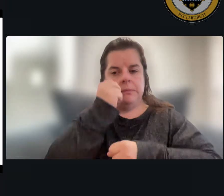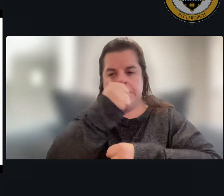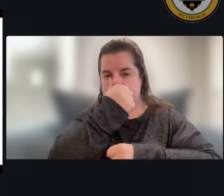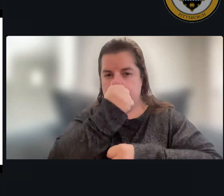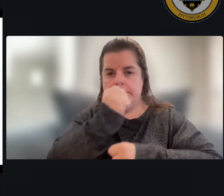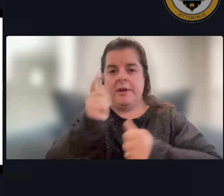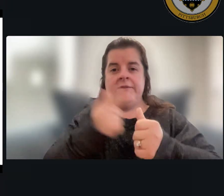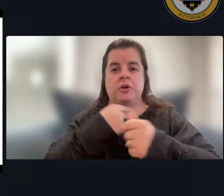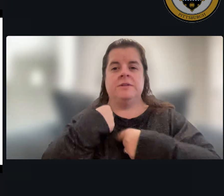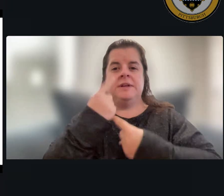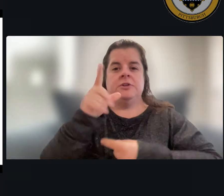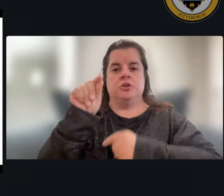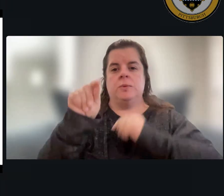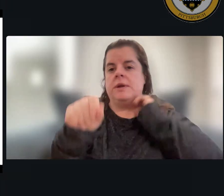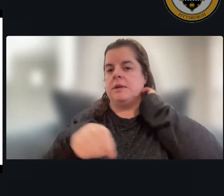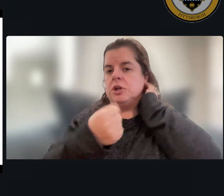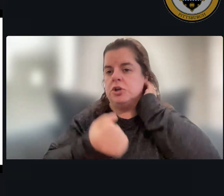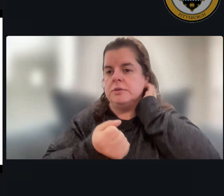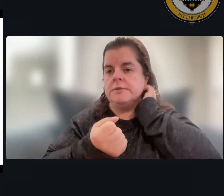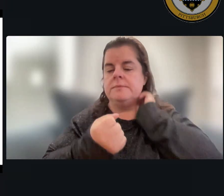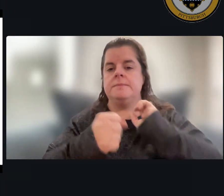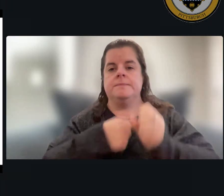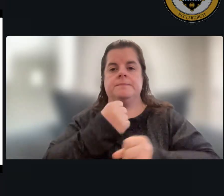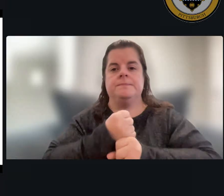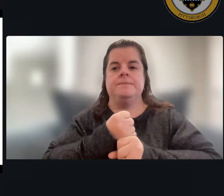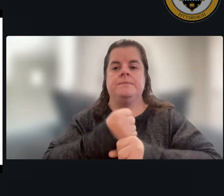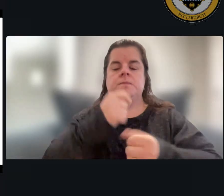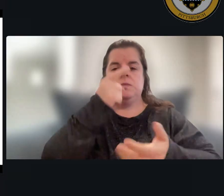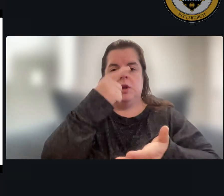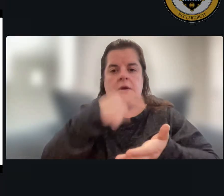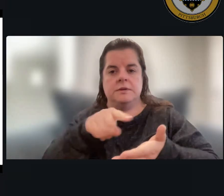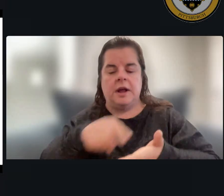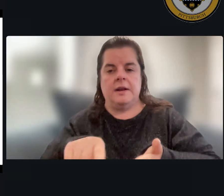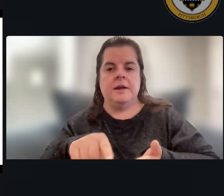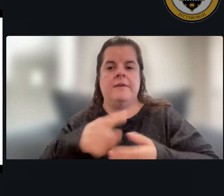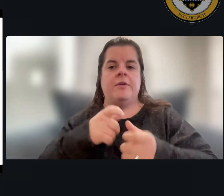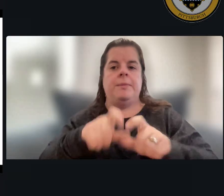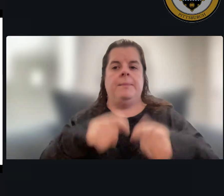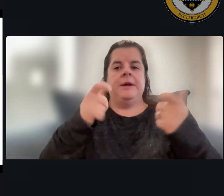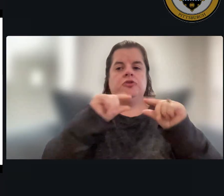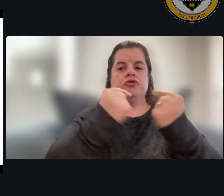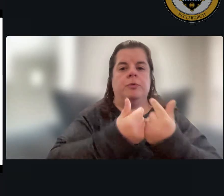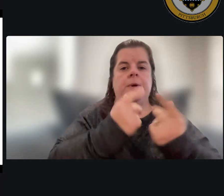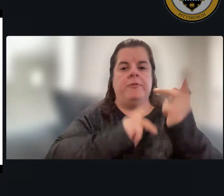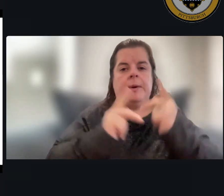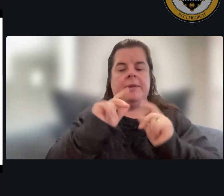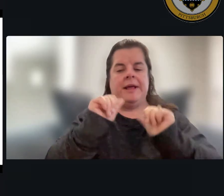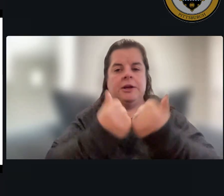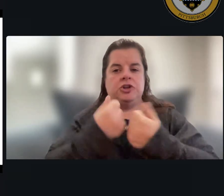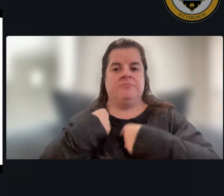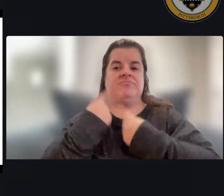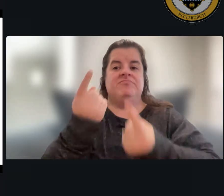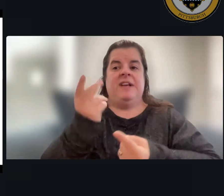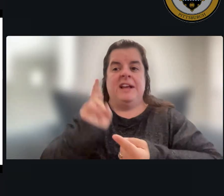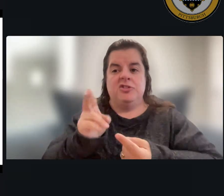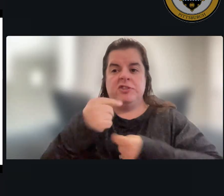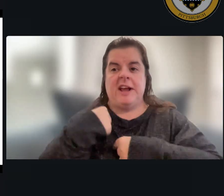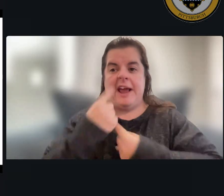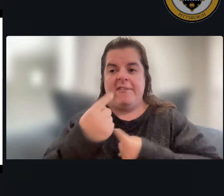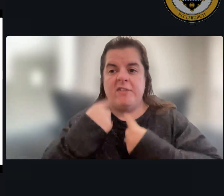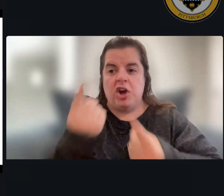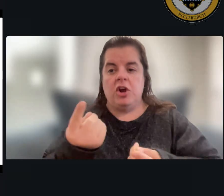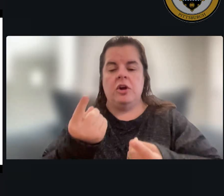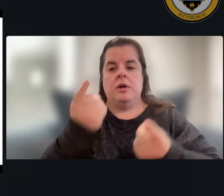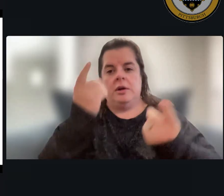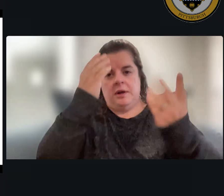over 20 years. This study is also joined by the largest group of public agencies in our history to help us understand where